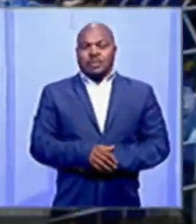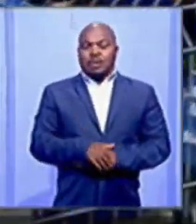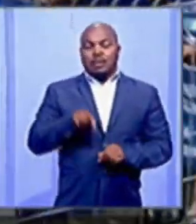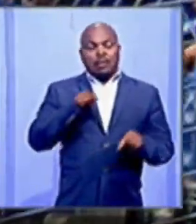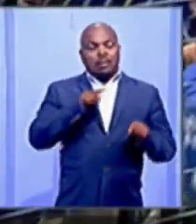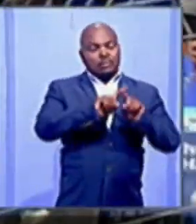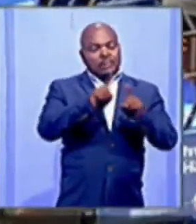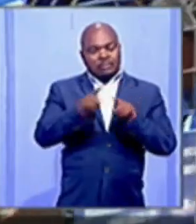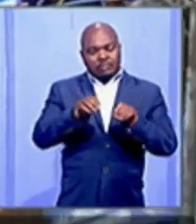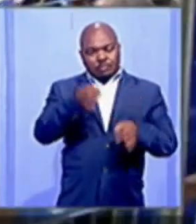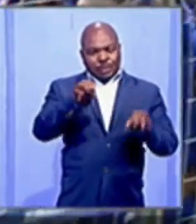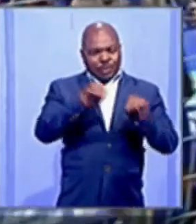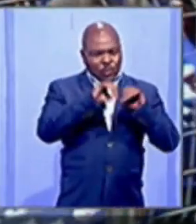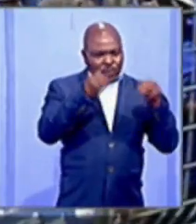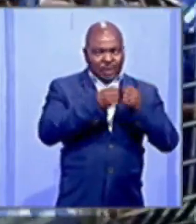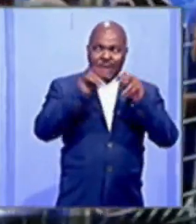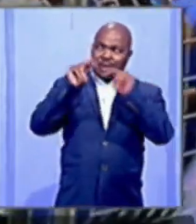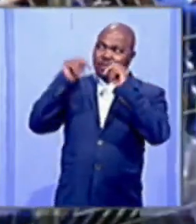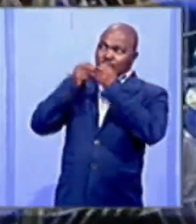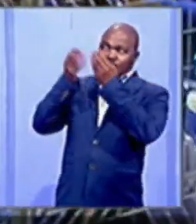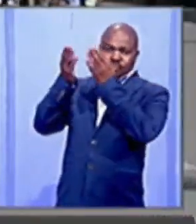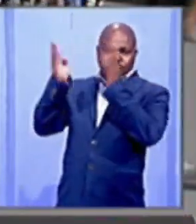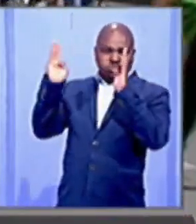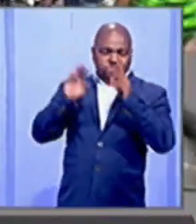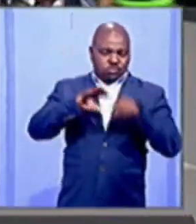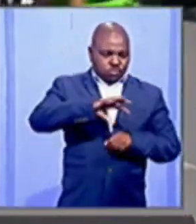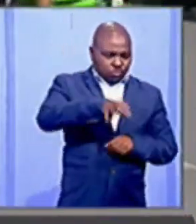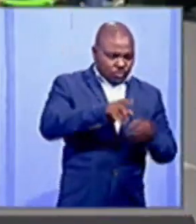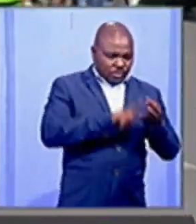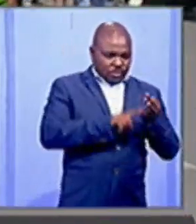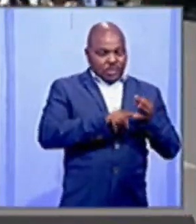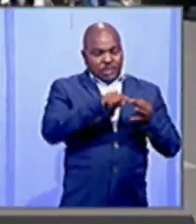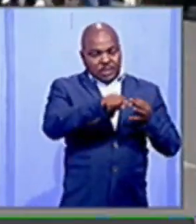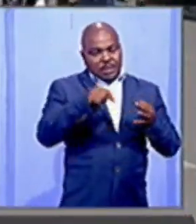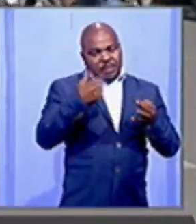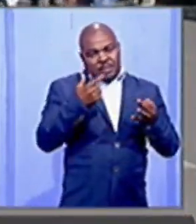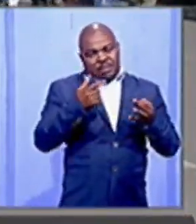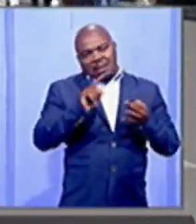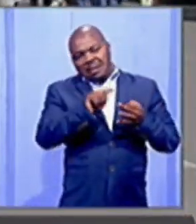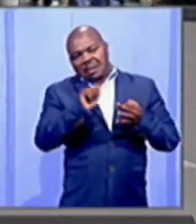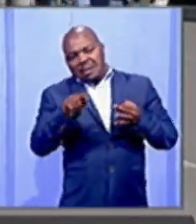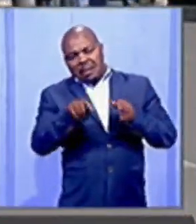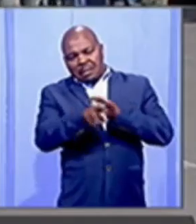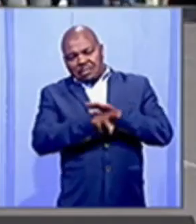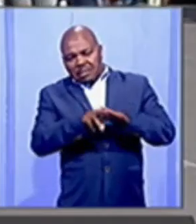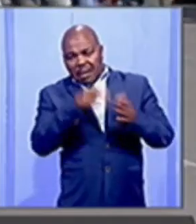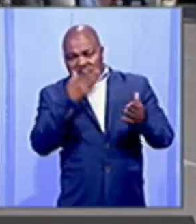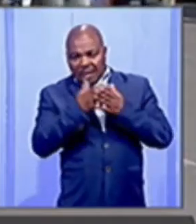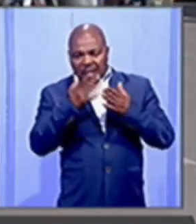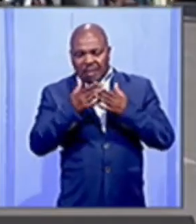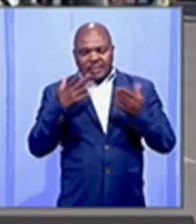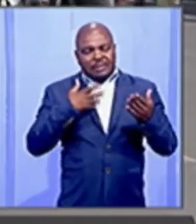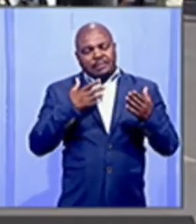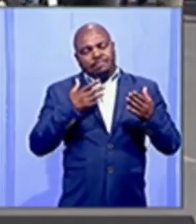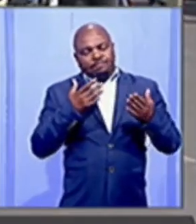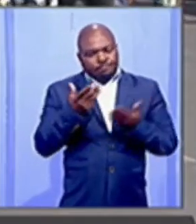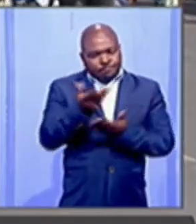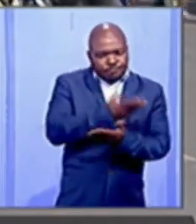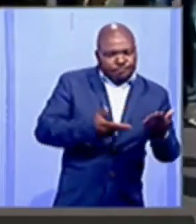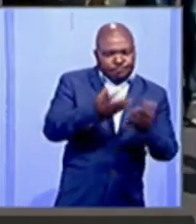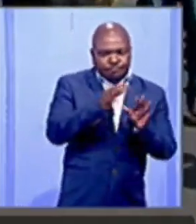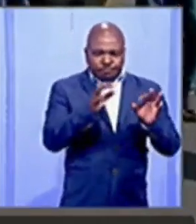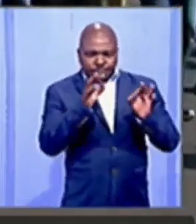a farologaneng kwa maemong a bosetšhaba a porofense ga mmogo le dikgaolo ba tla beela dipharologano tsa bone kwa thoko le